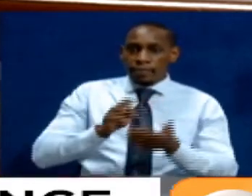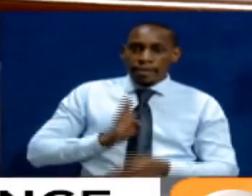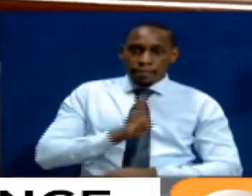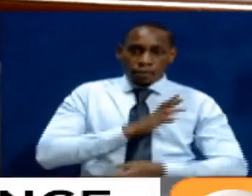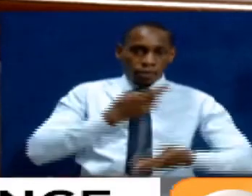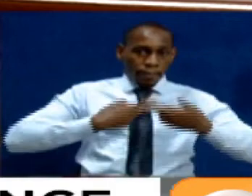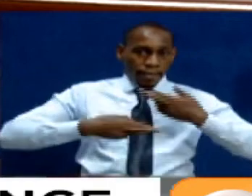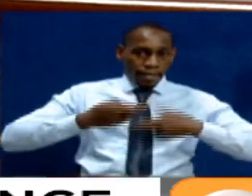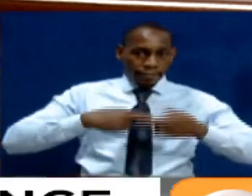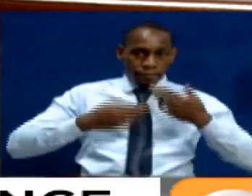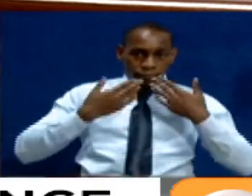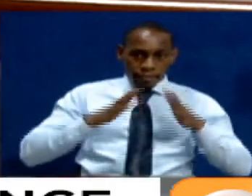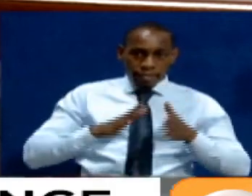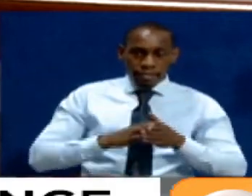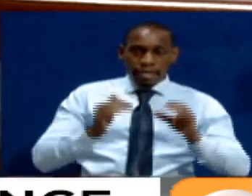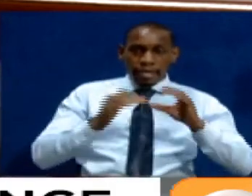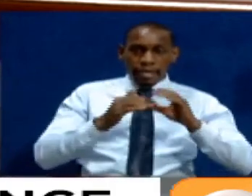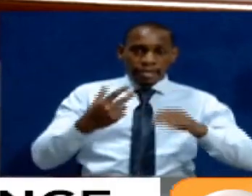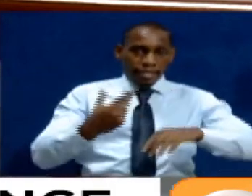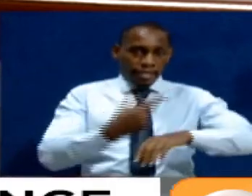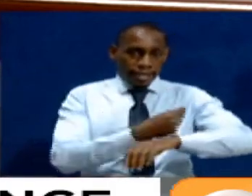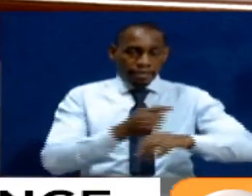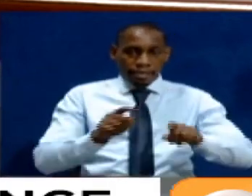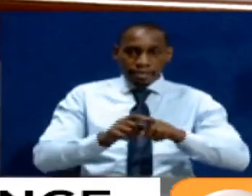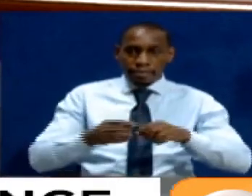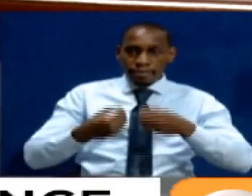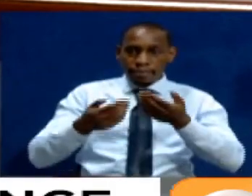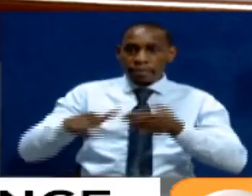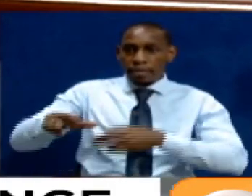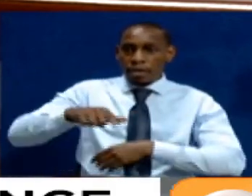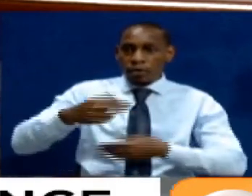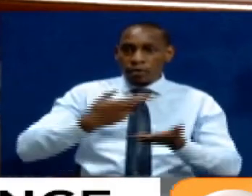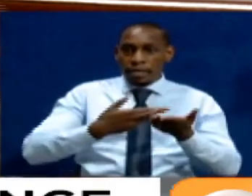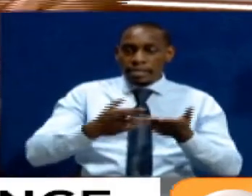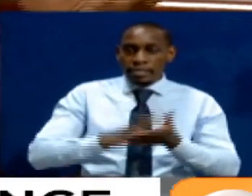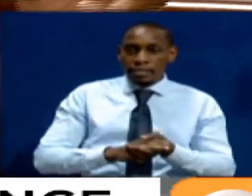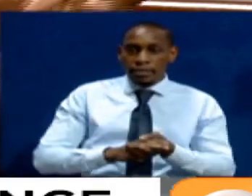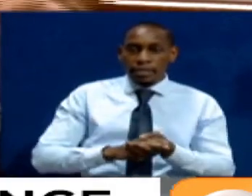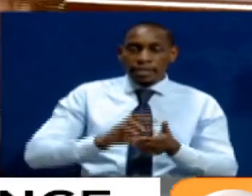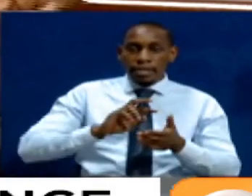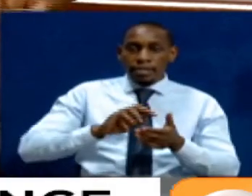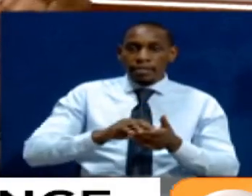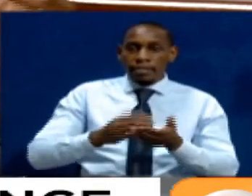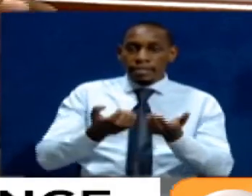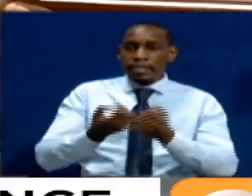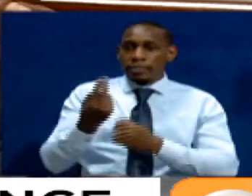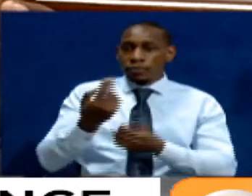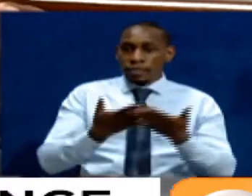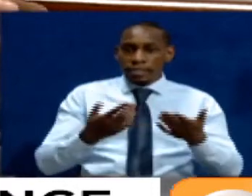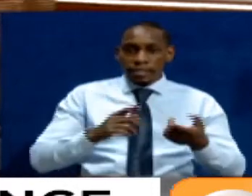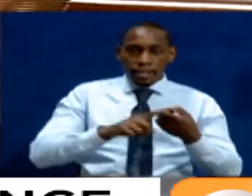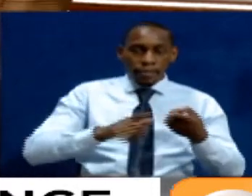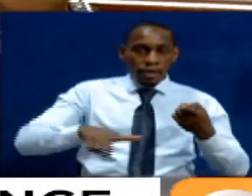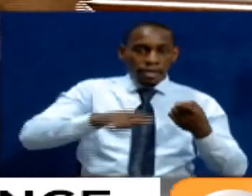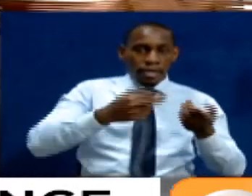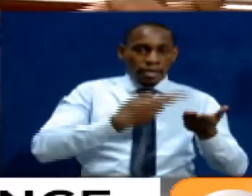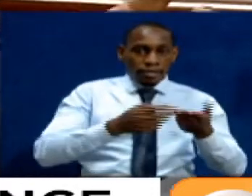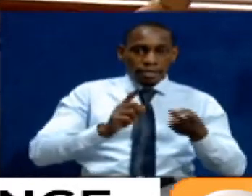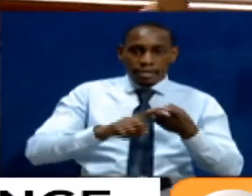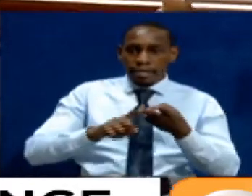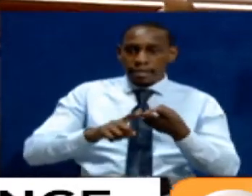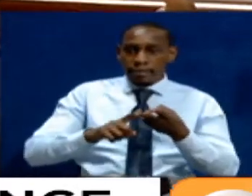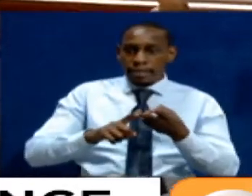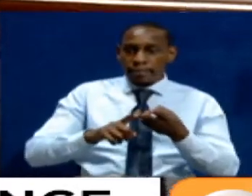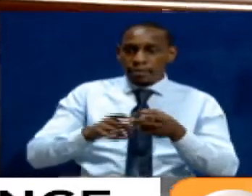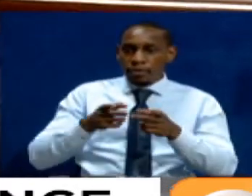reviewed Sputnik and given it local registration. So we require two things: local registration and